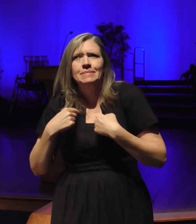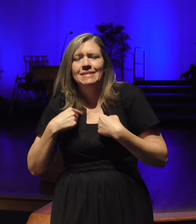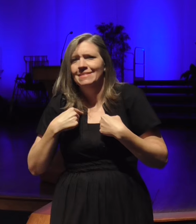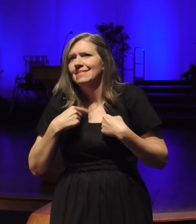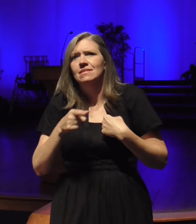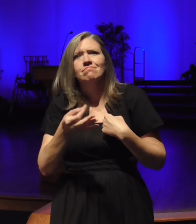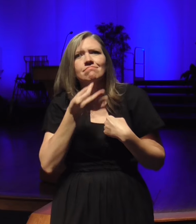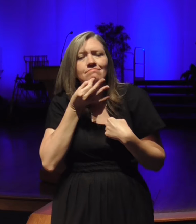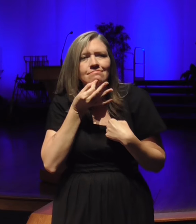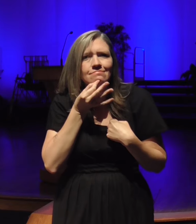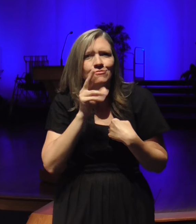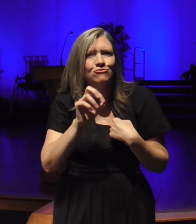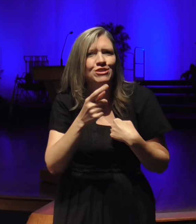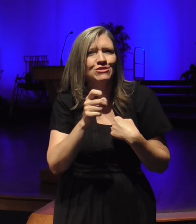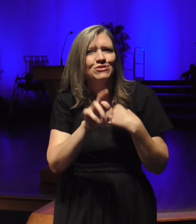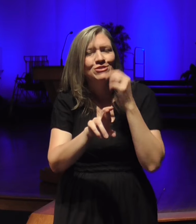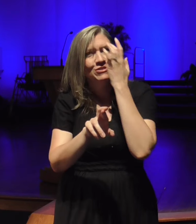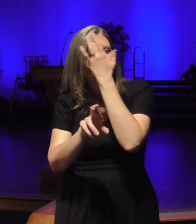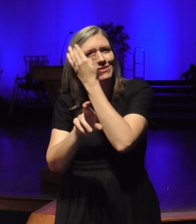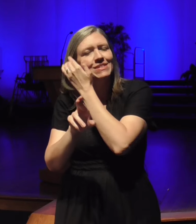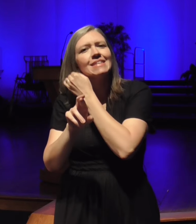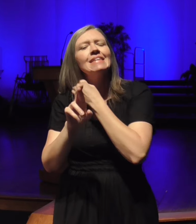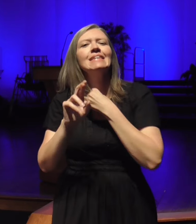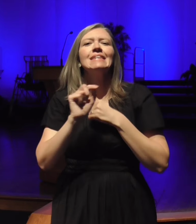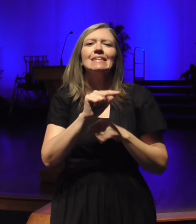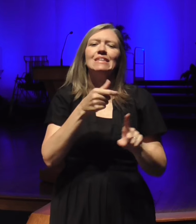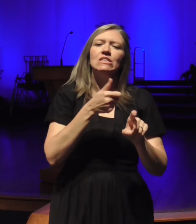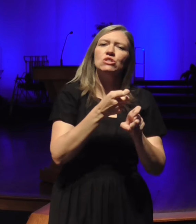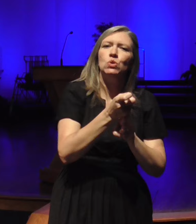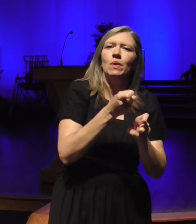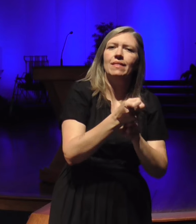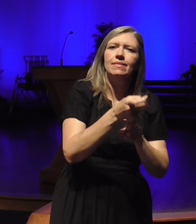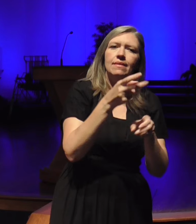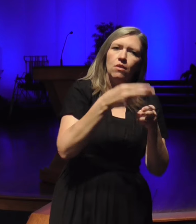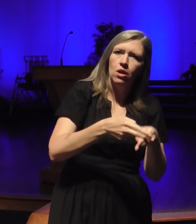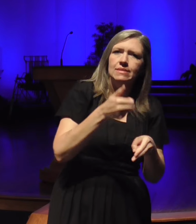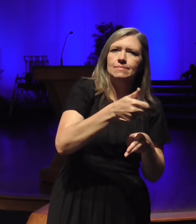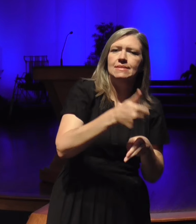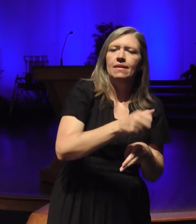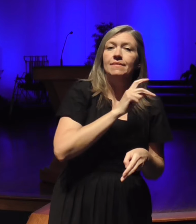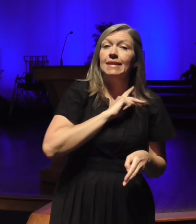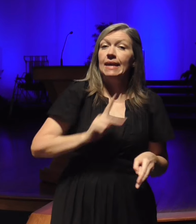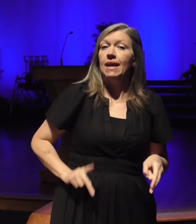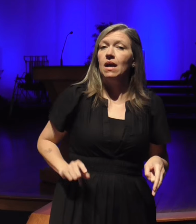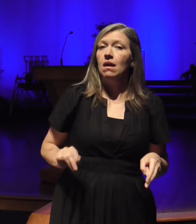good for the church, always humbling for the minister. He's so good.